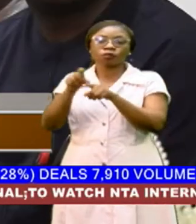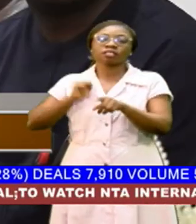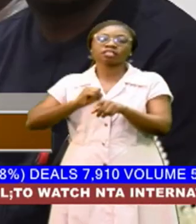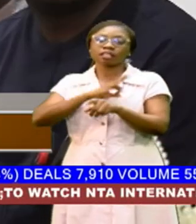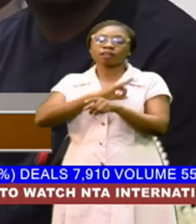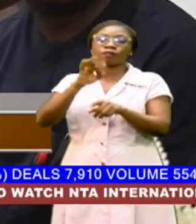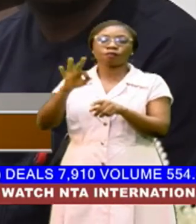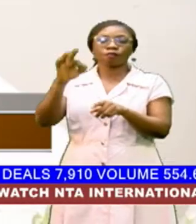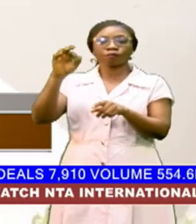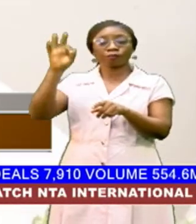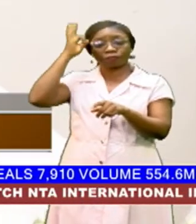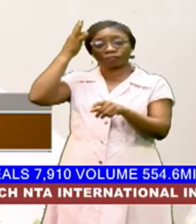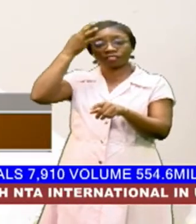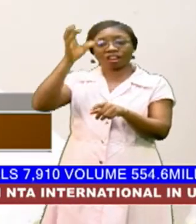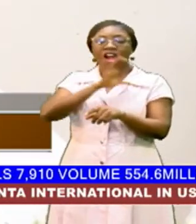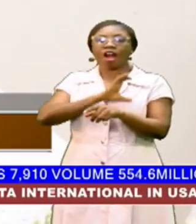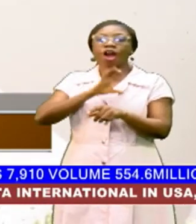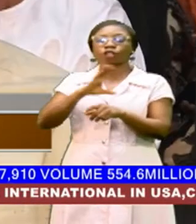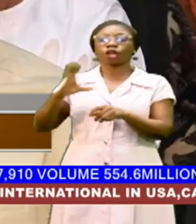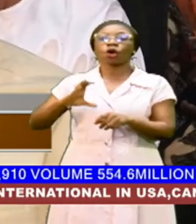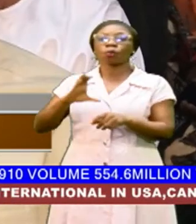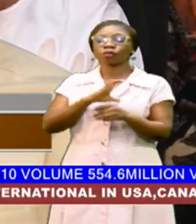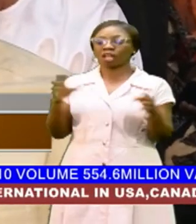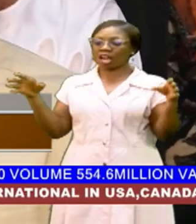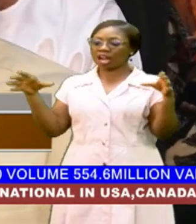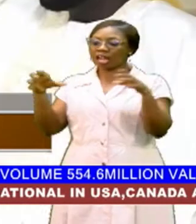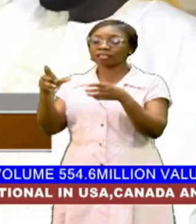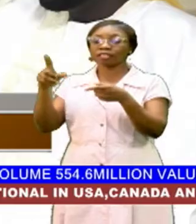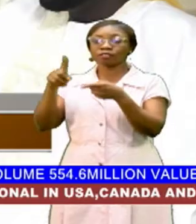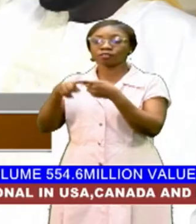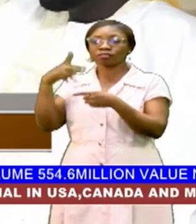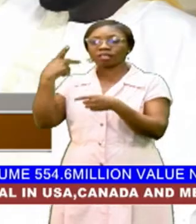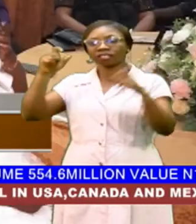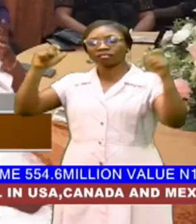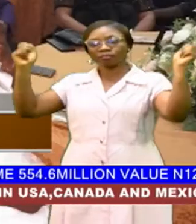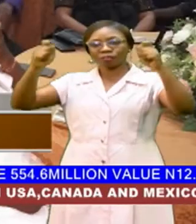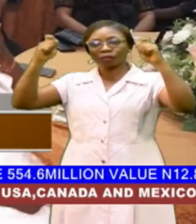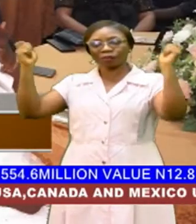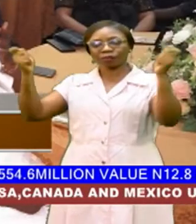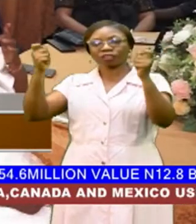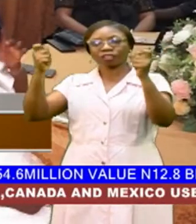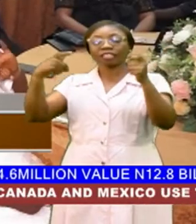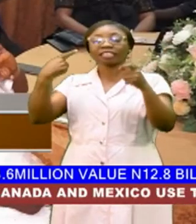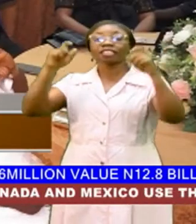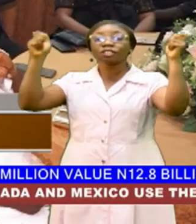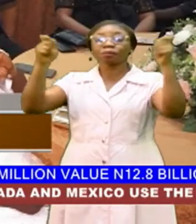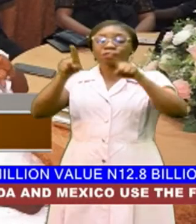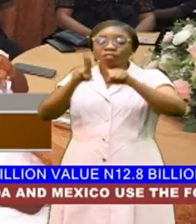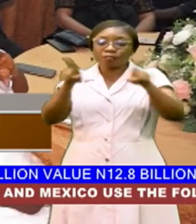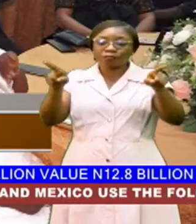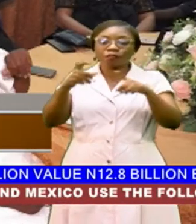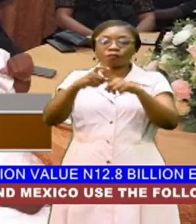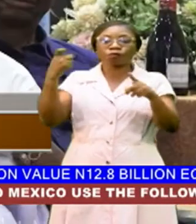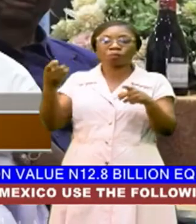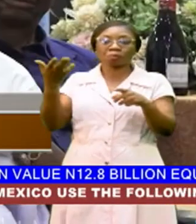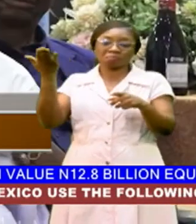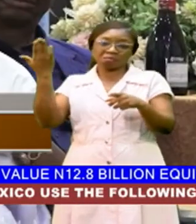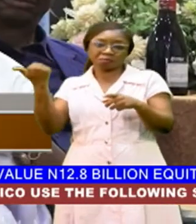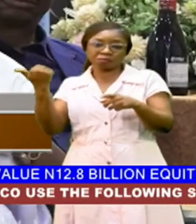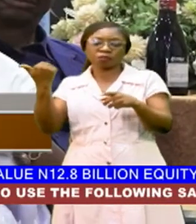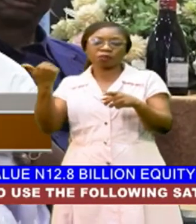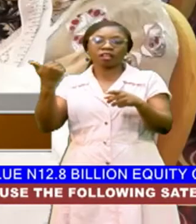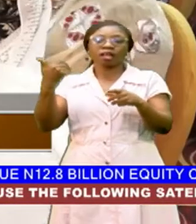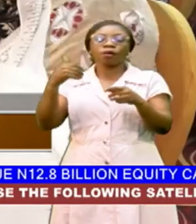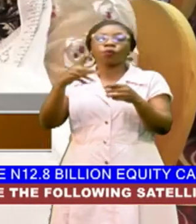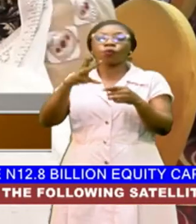Character Commission who gathered to grace the auspicious occasion. The ceremony, different from the usual formal setting,